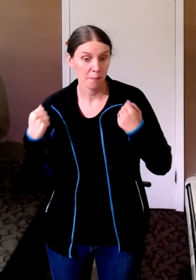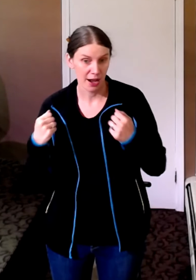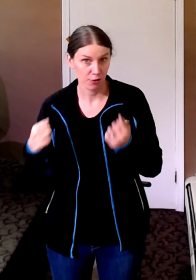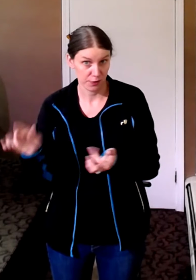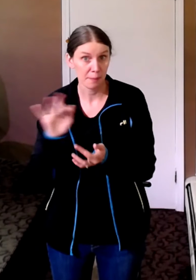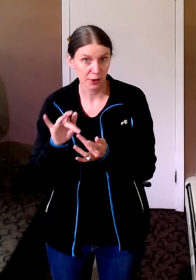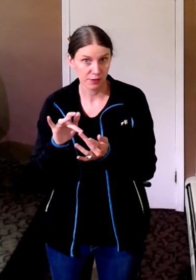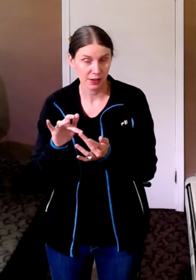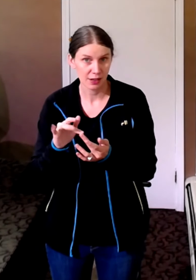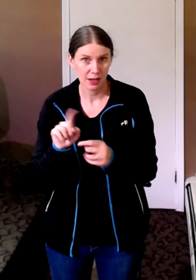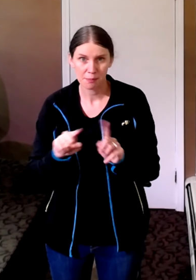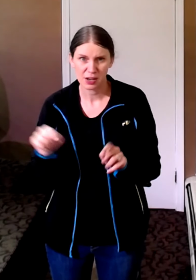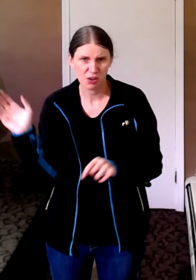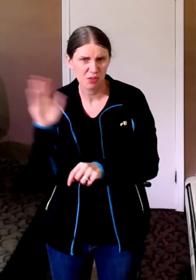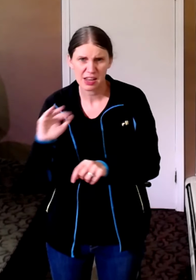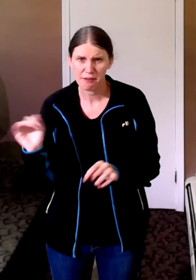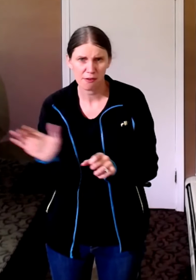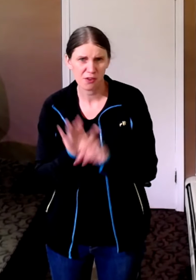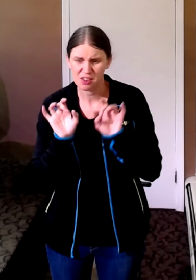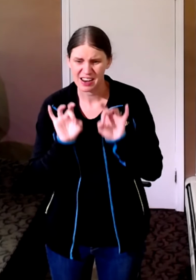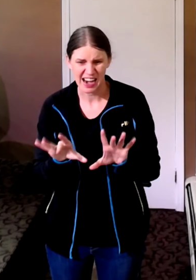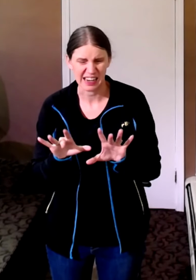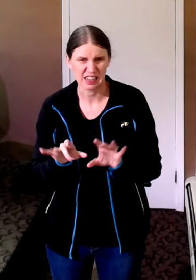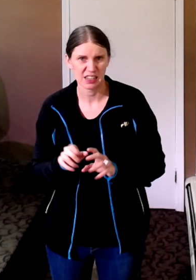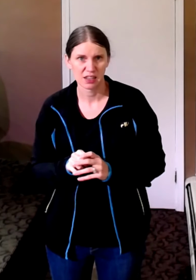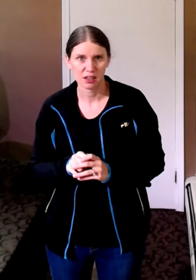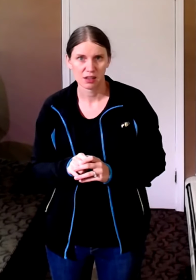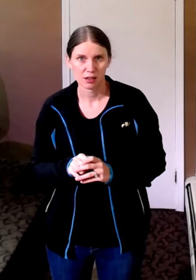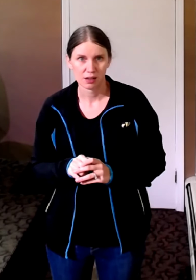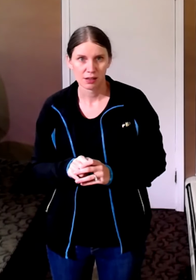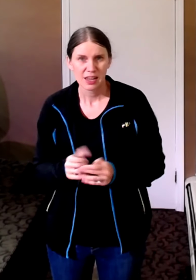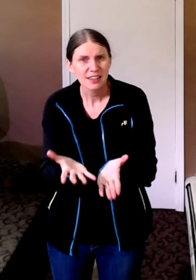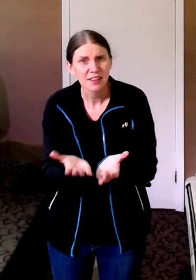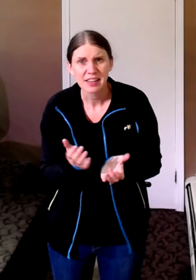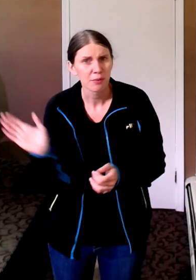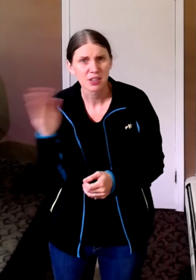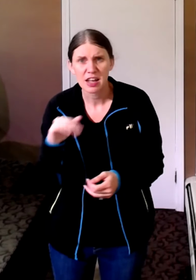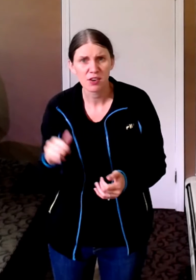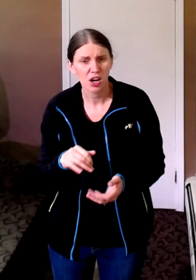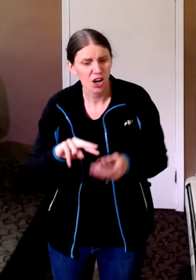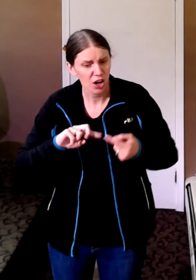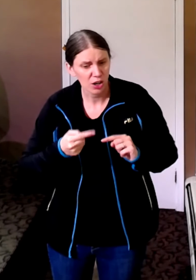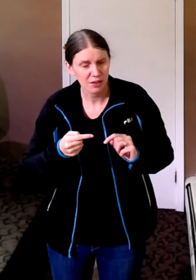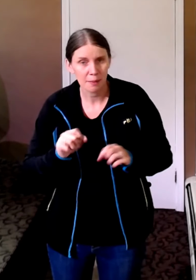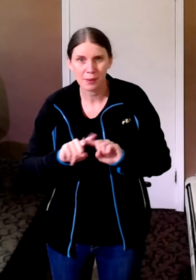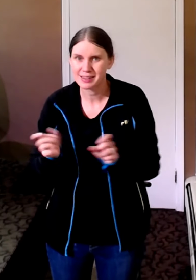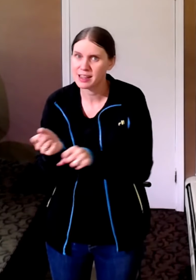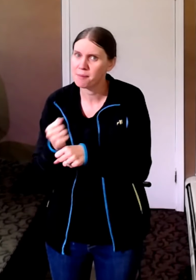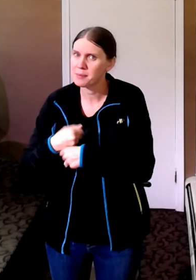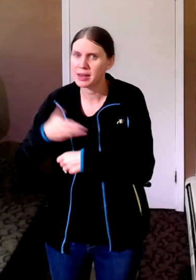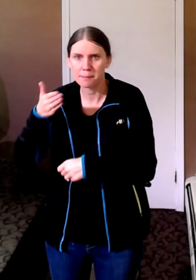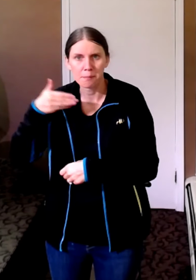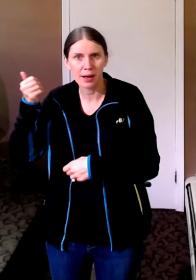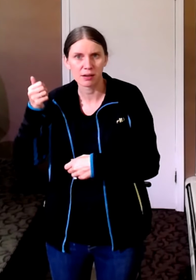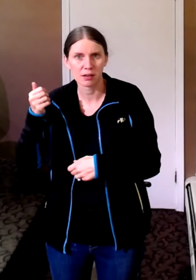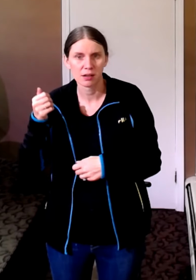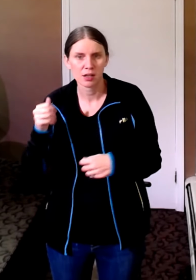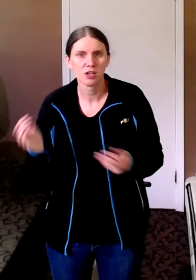perfect, never hateful, his desire was never to harm, but always to improve, always to